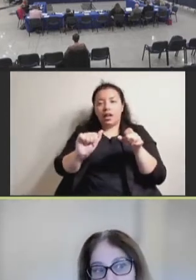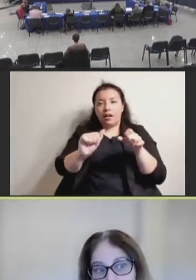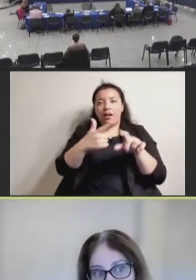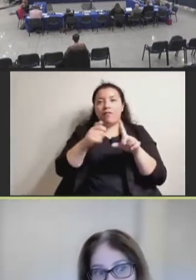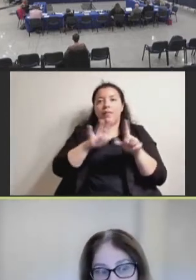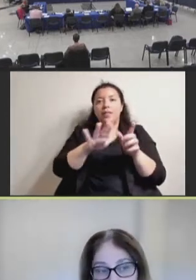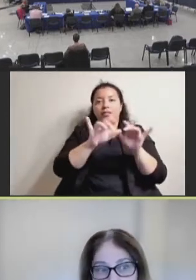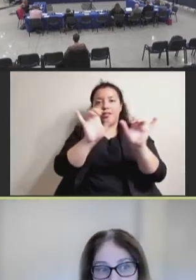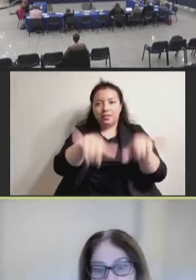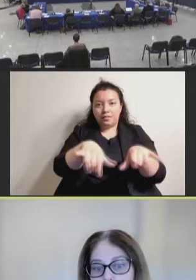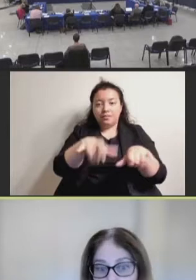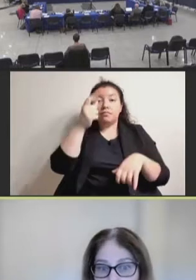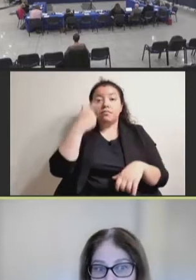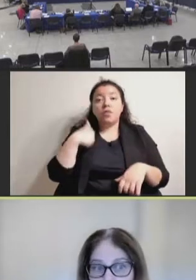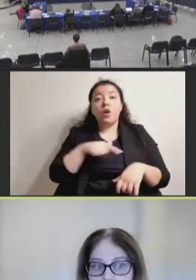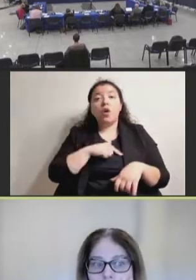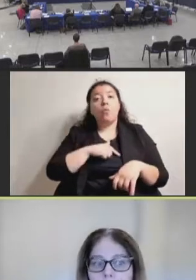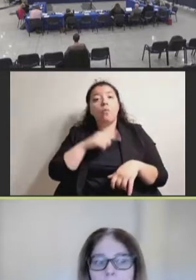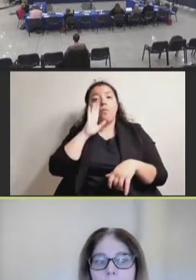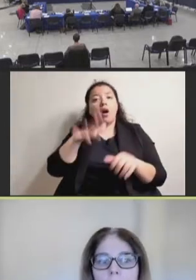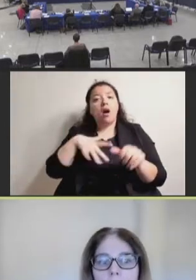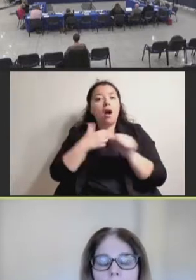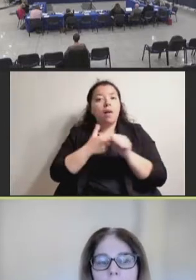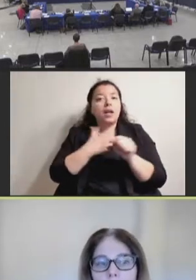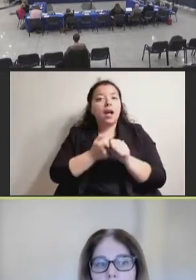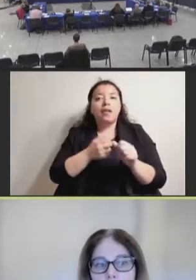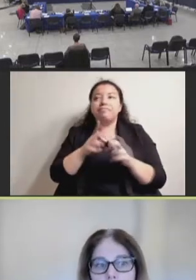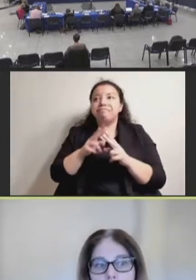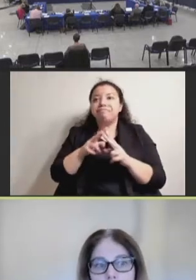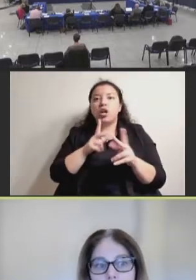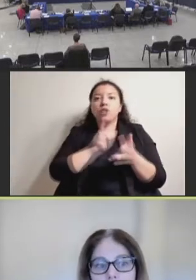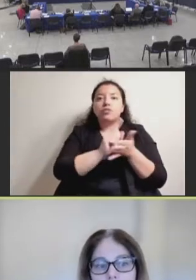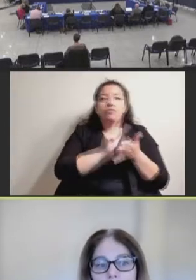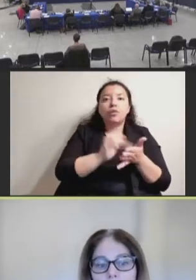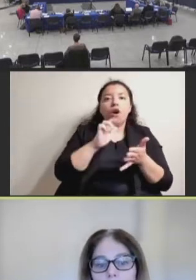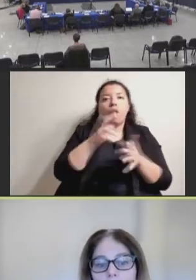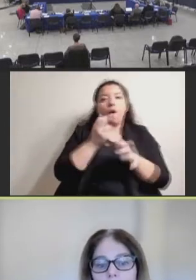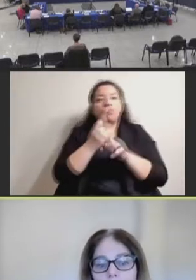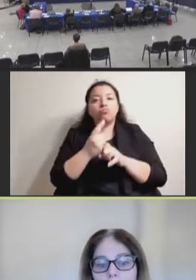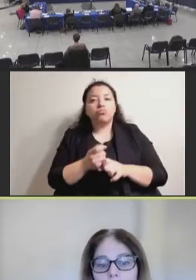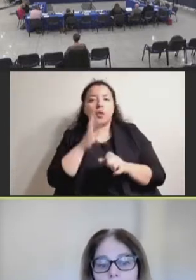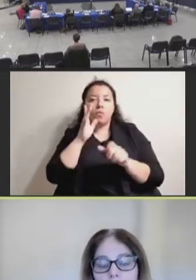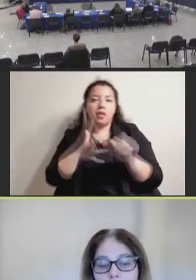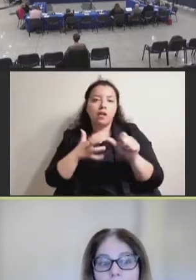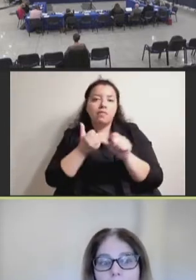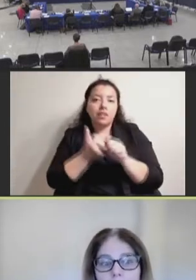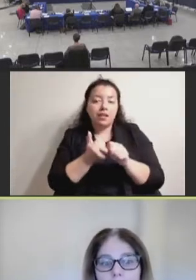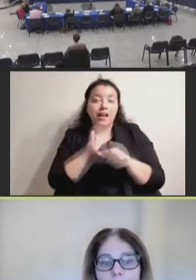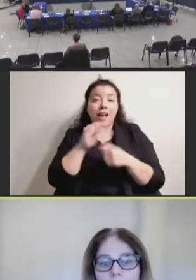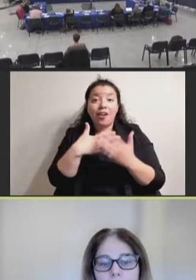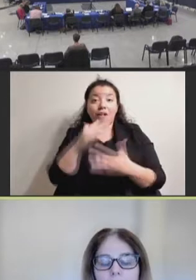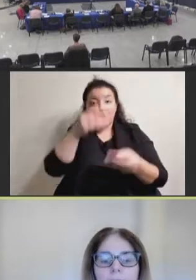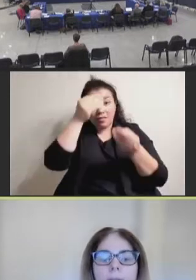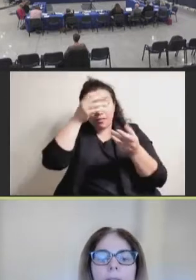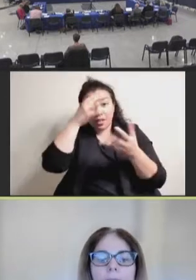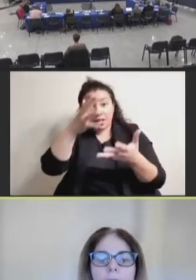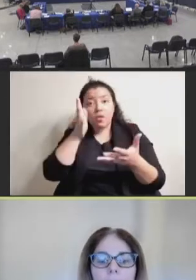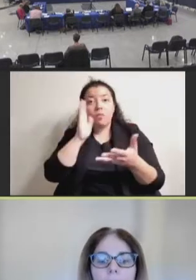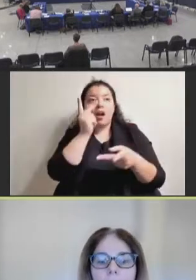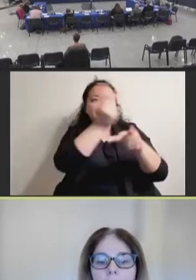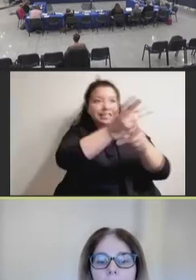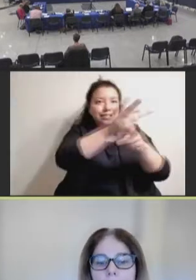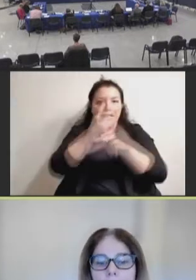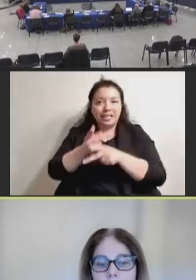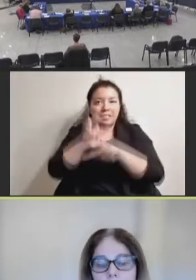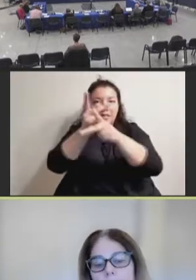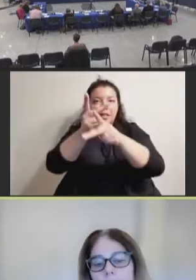update it either annually or weekly. Most of these are for weekly updates, and we store all those data at each site. And then for